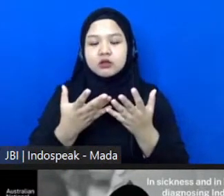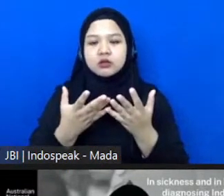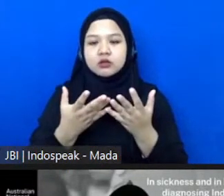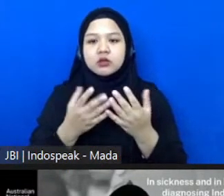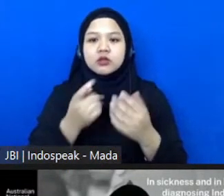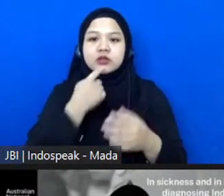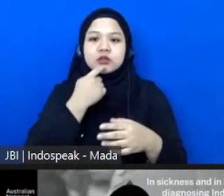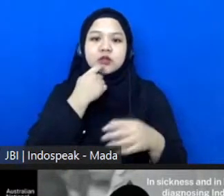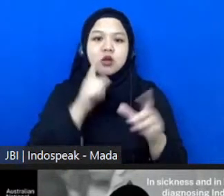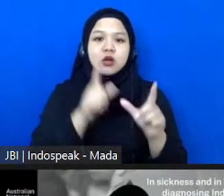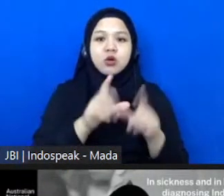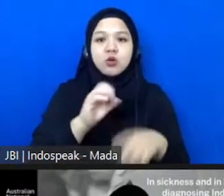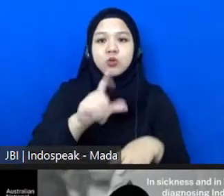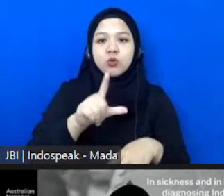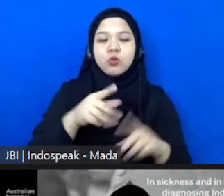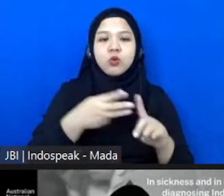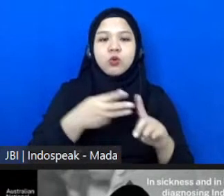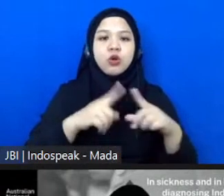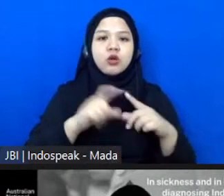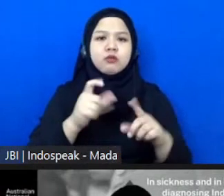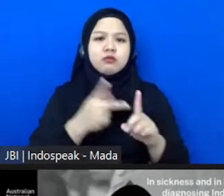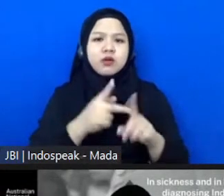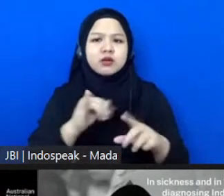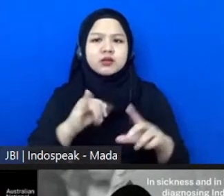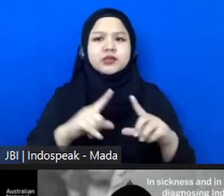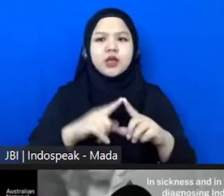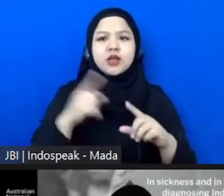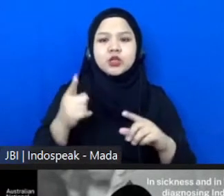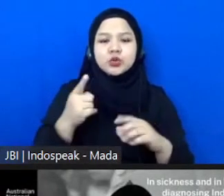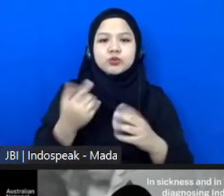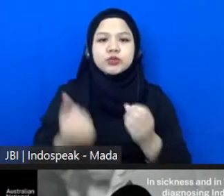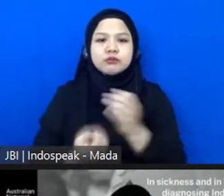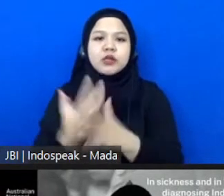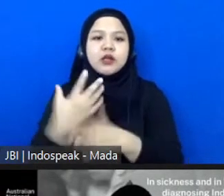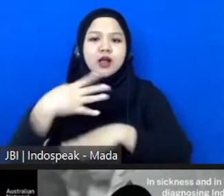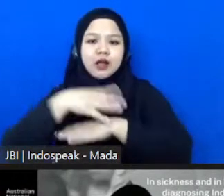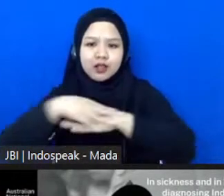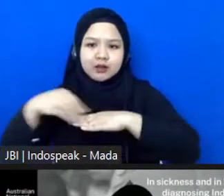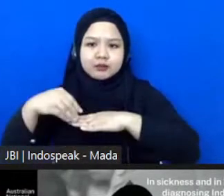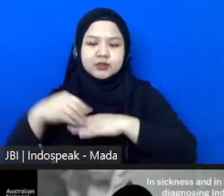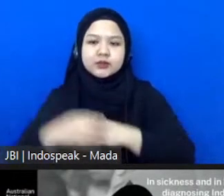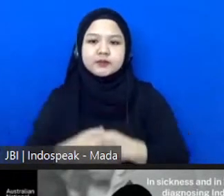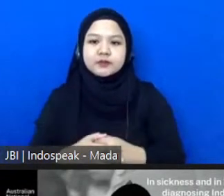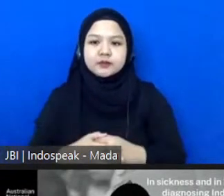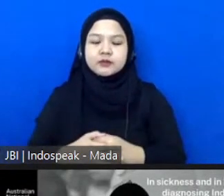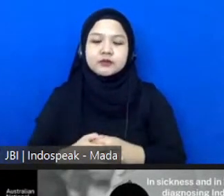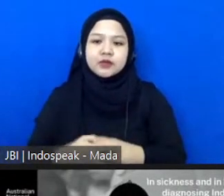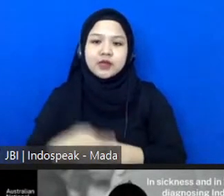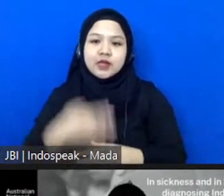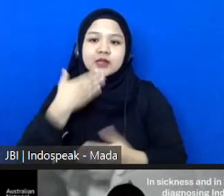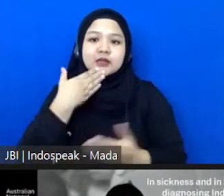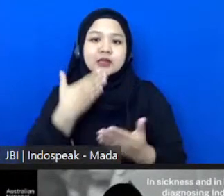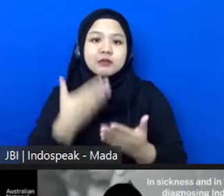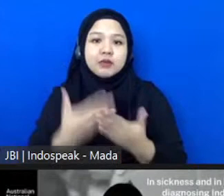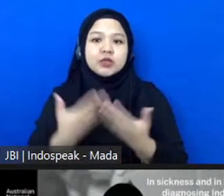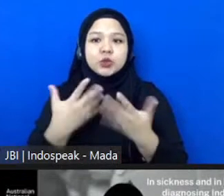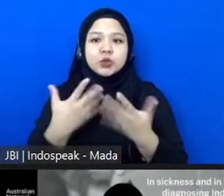a naturally occurring Wolbachia. But thank you for raising this issue.